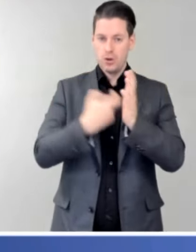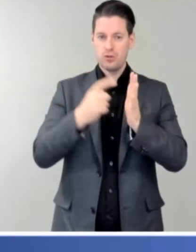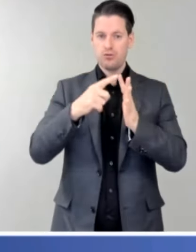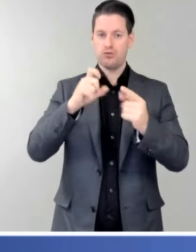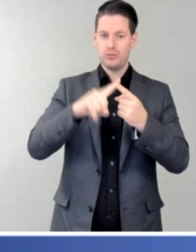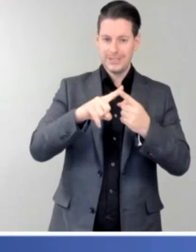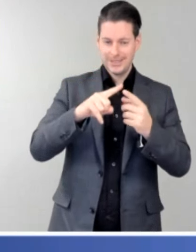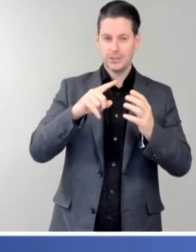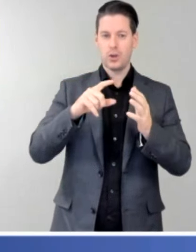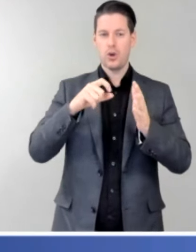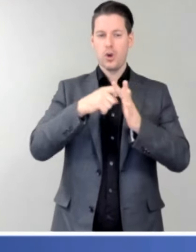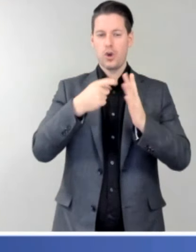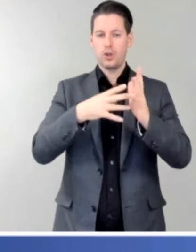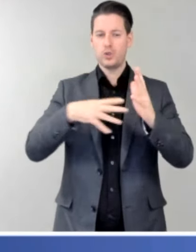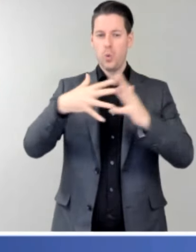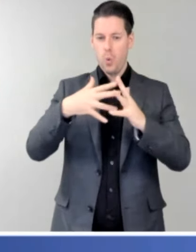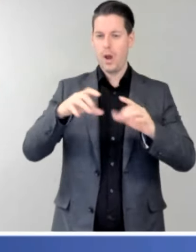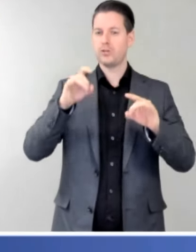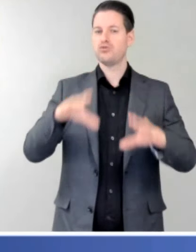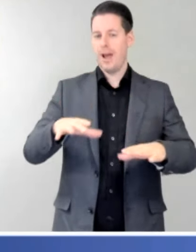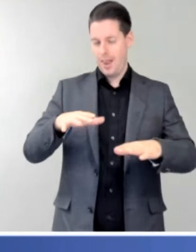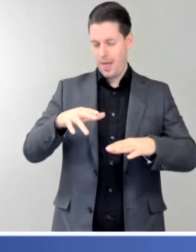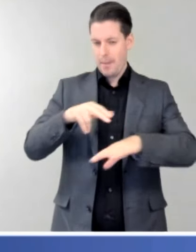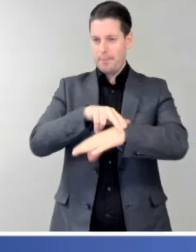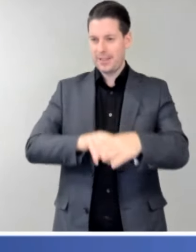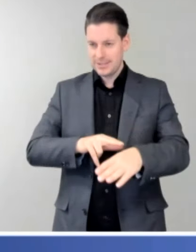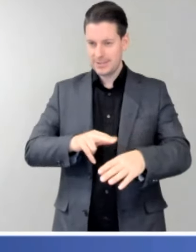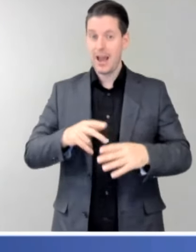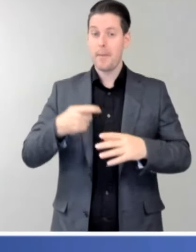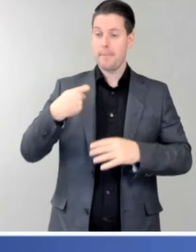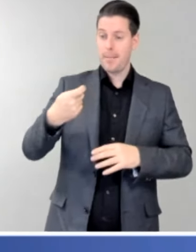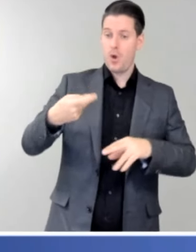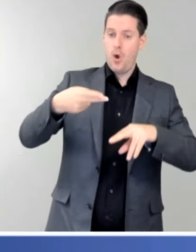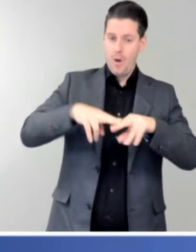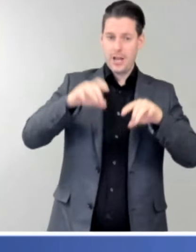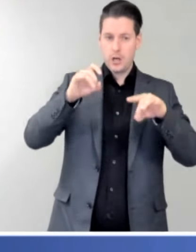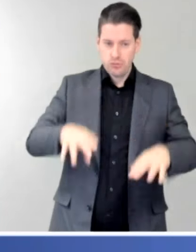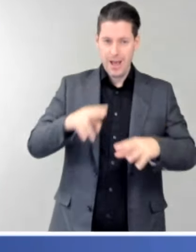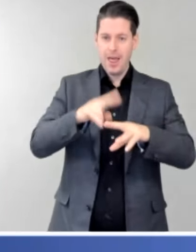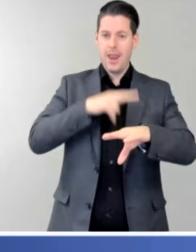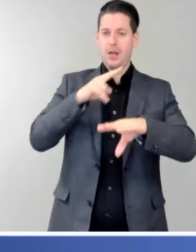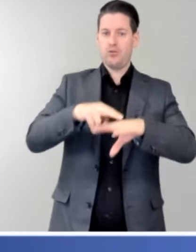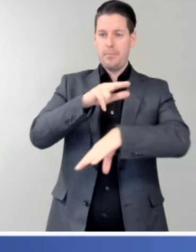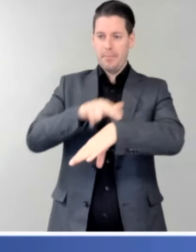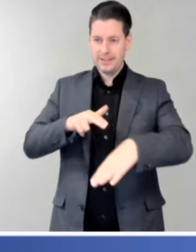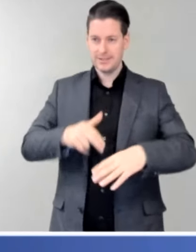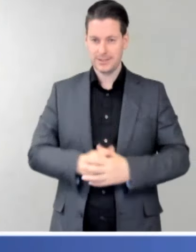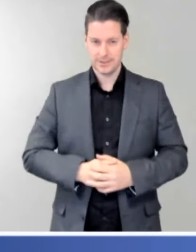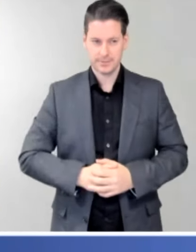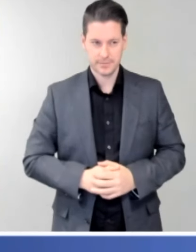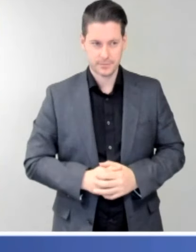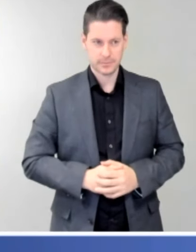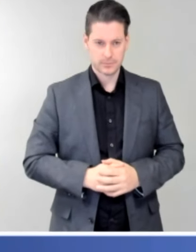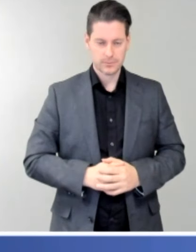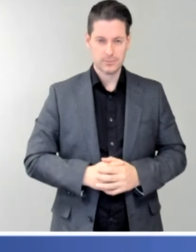Police, and members of the Australian Federal Police, members and senators, officials and staff involved